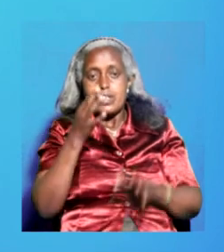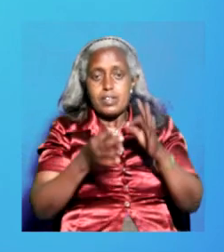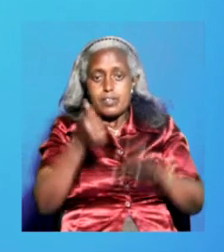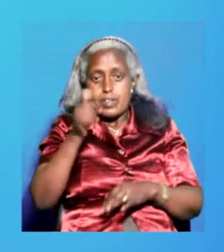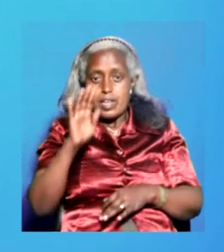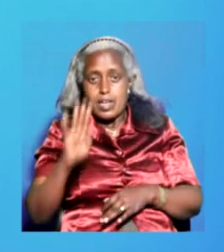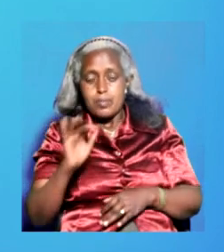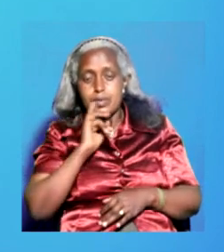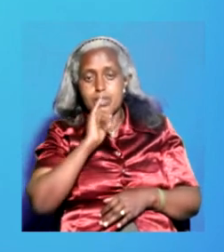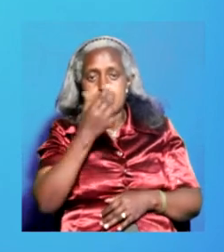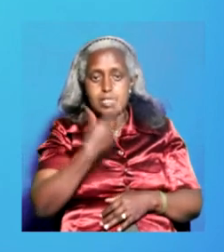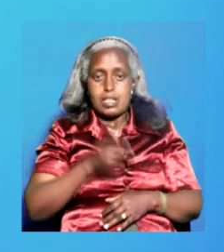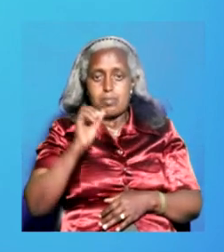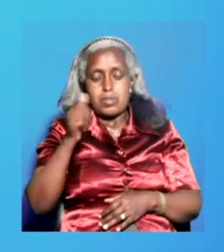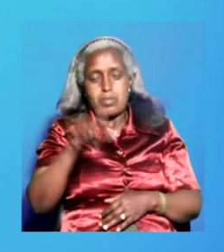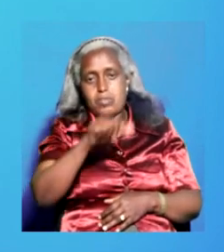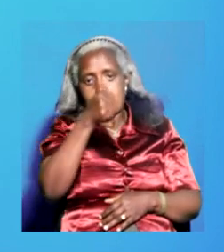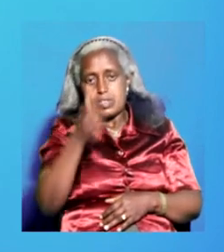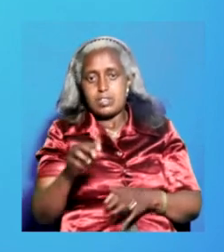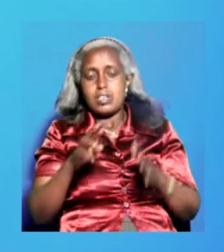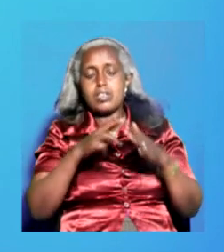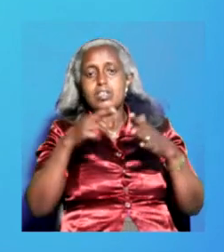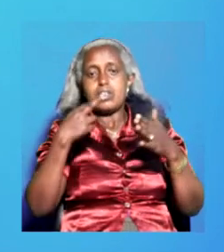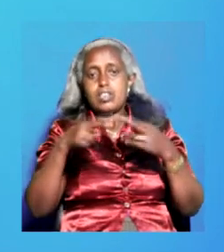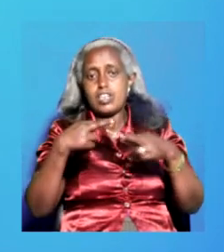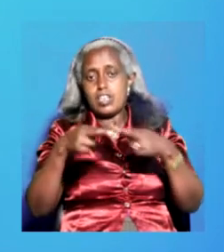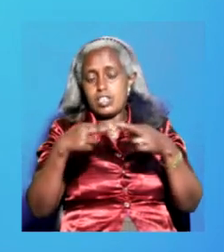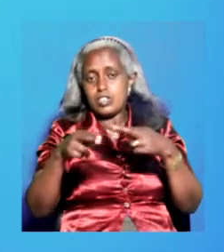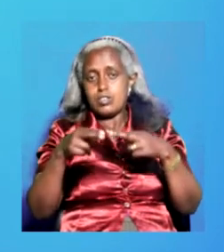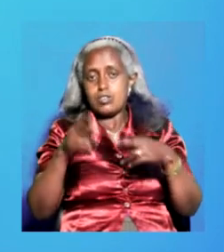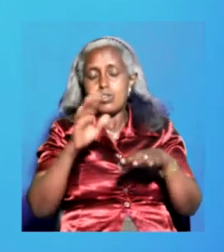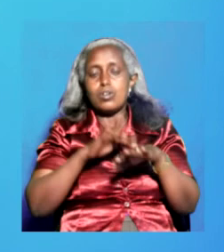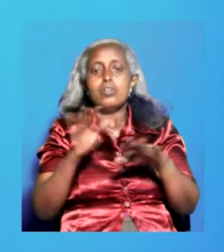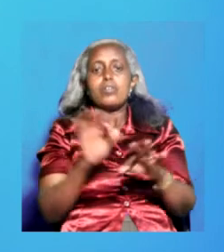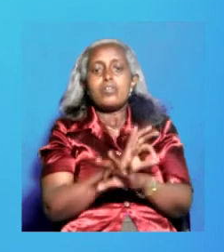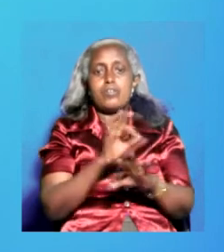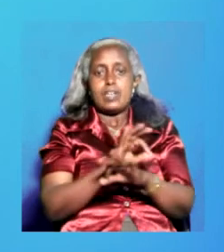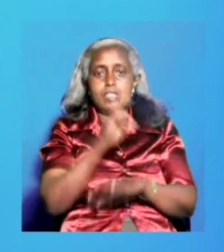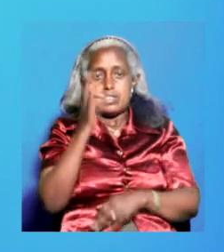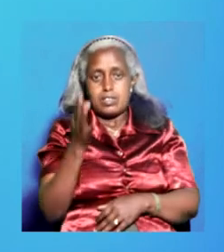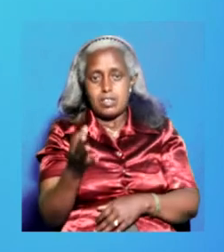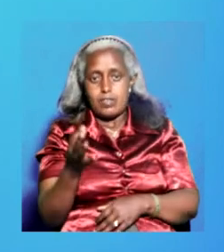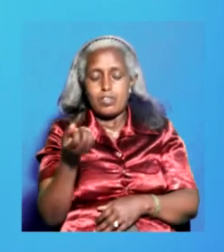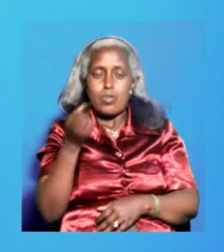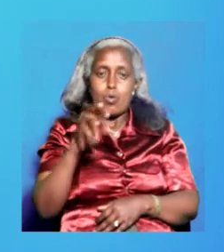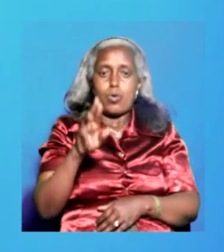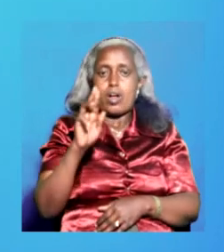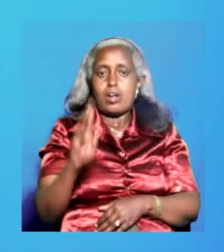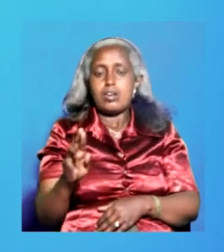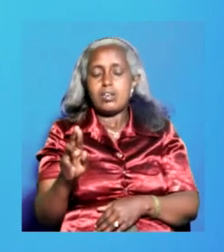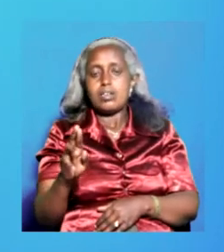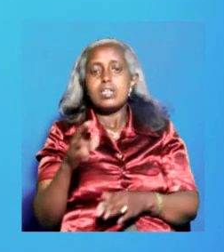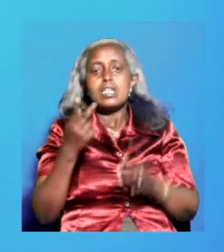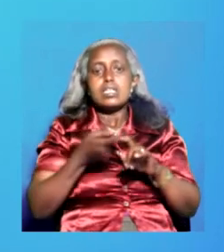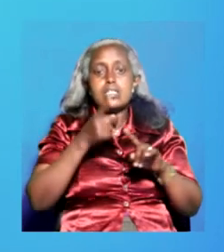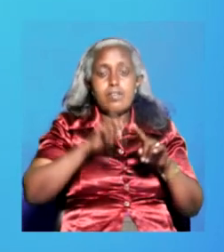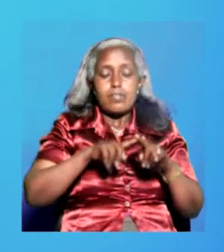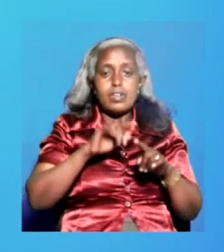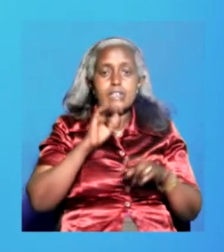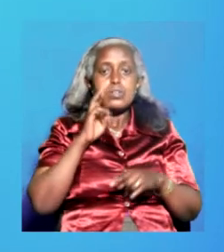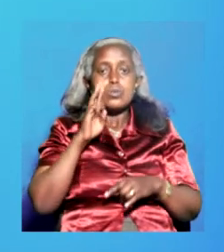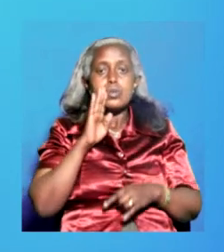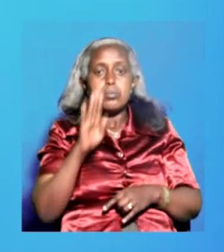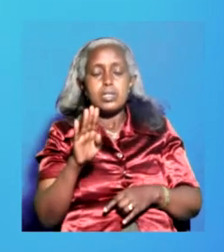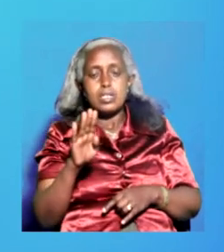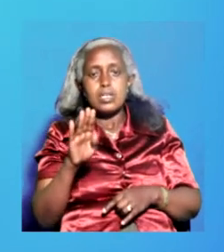is element of certain relation or a function f or r, the inverse will be,